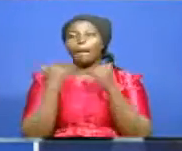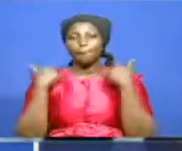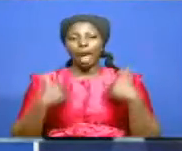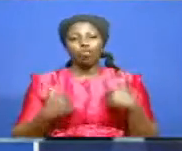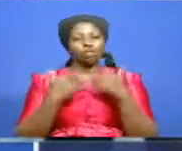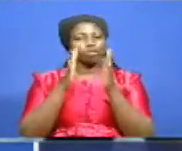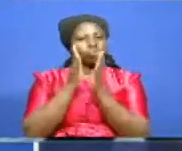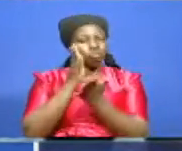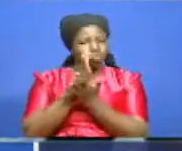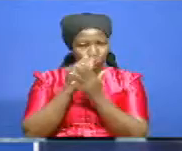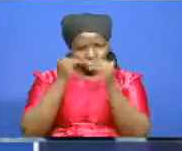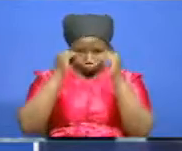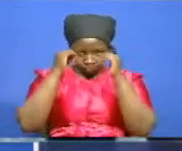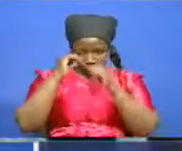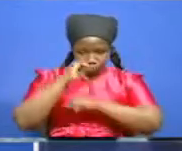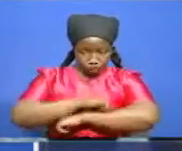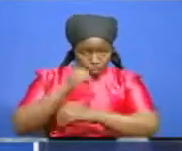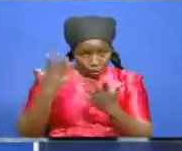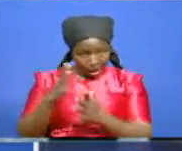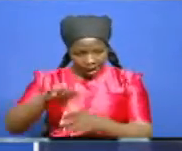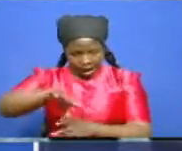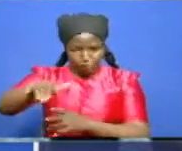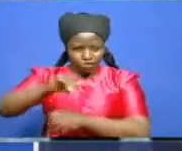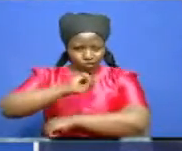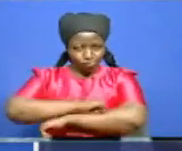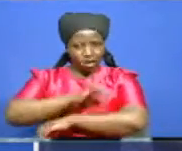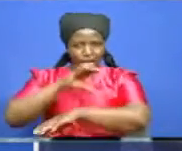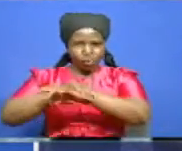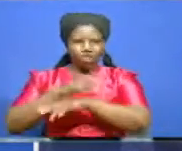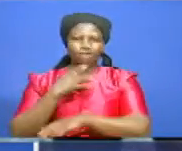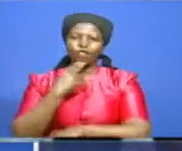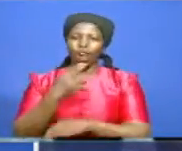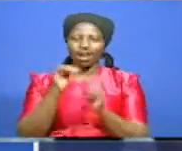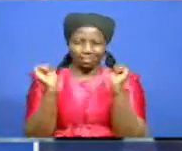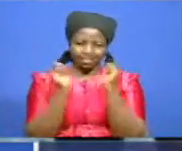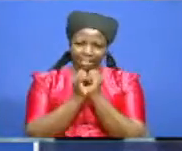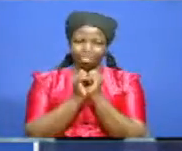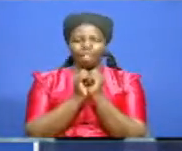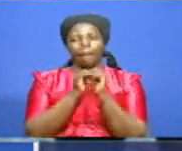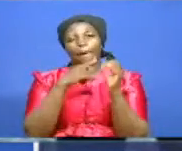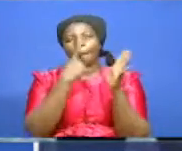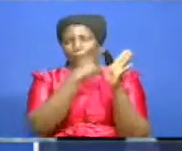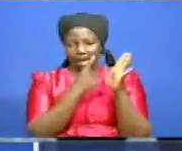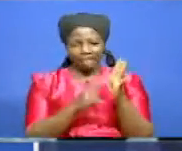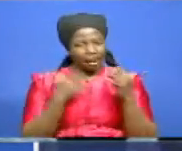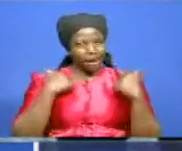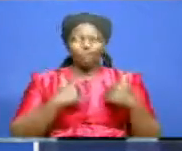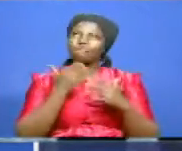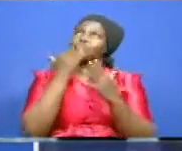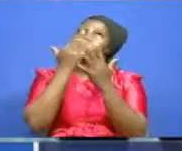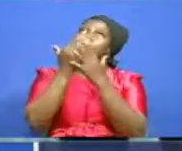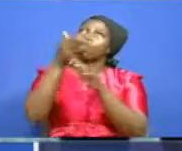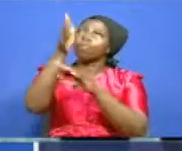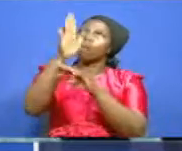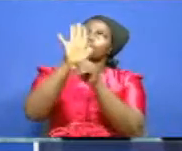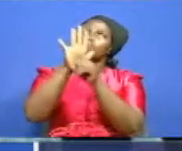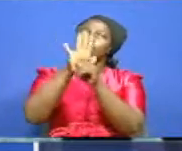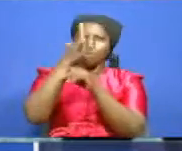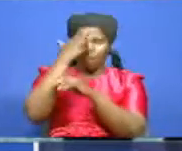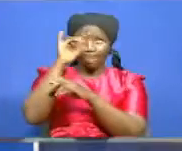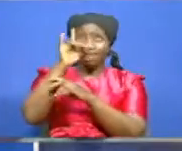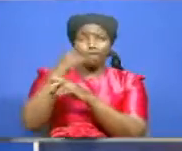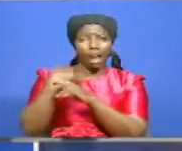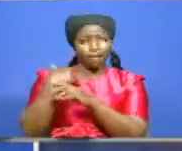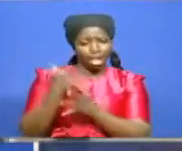I school in the county school. I've got 410 marks. I'm so grateful to God for the fire seeking